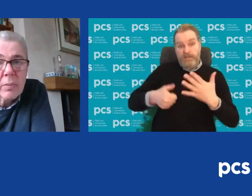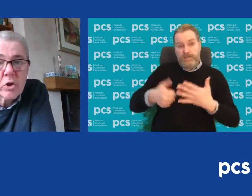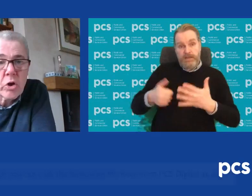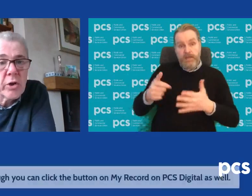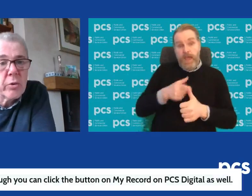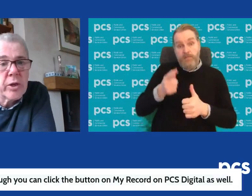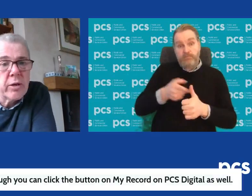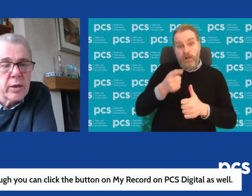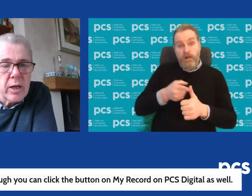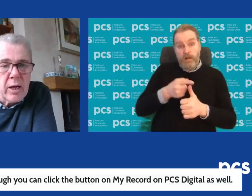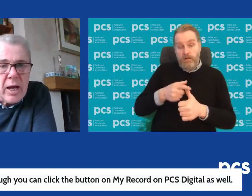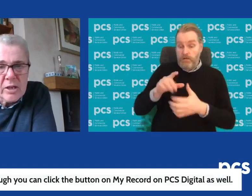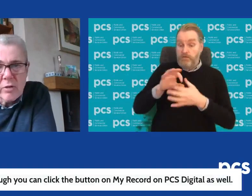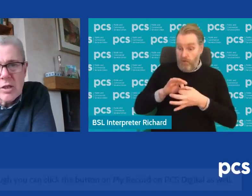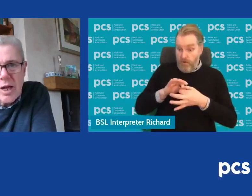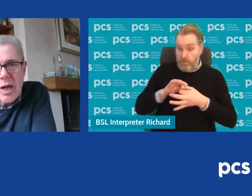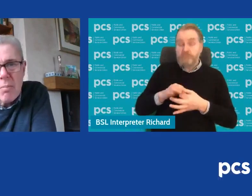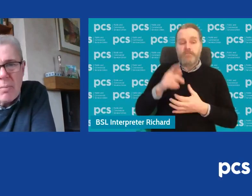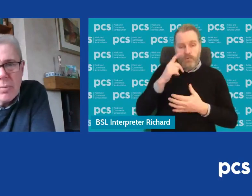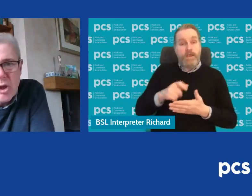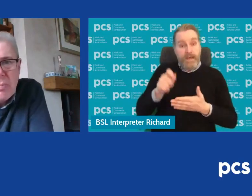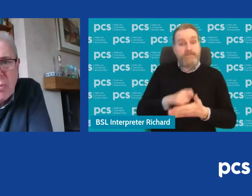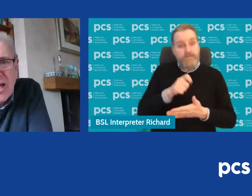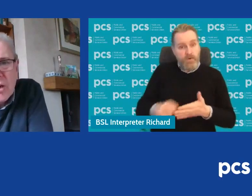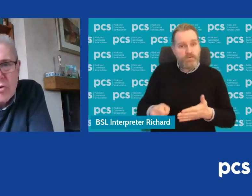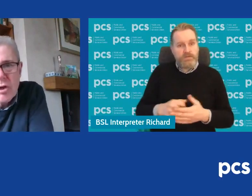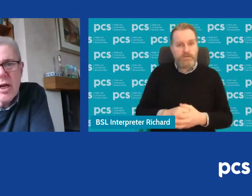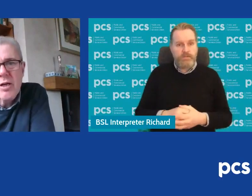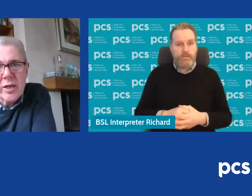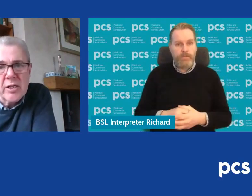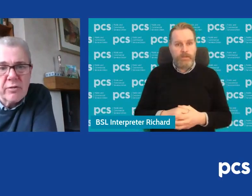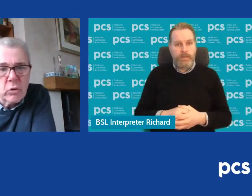more people to join the union. As of today, our membership was